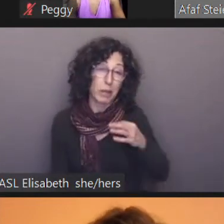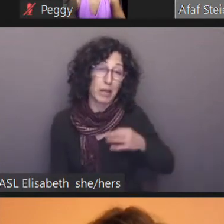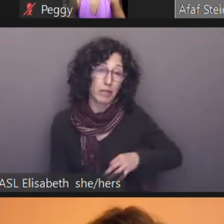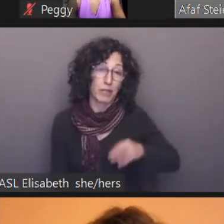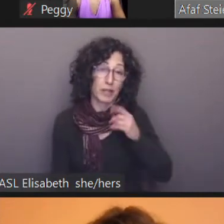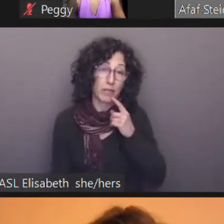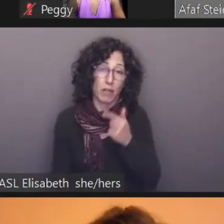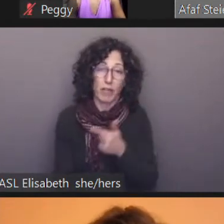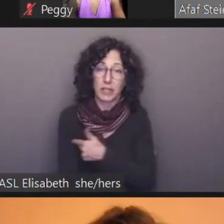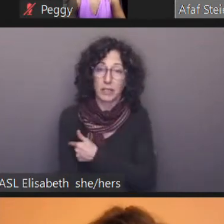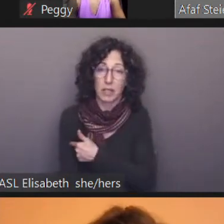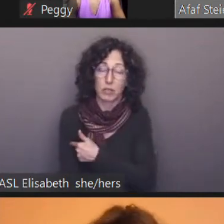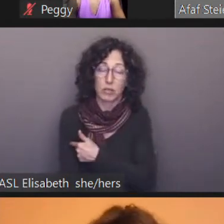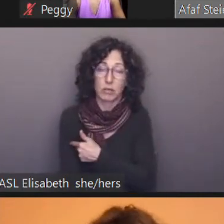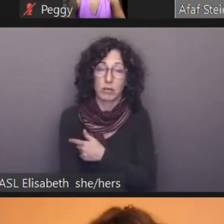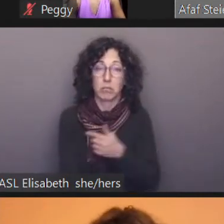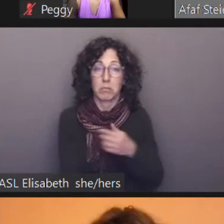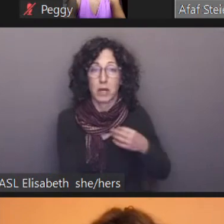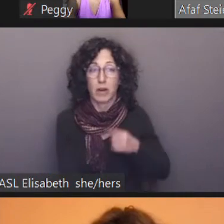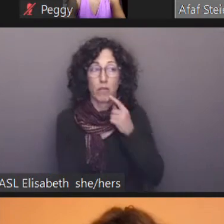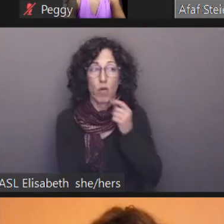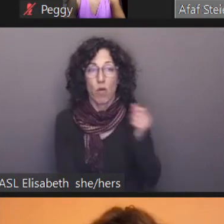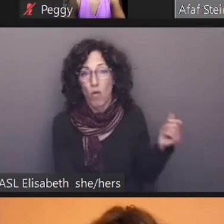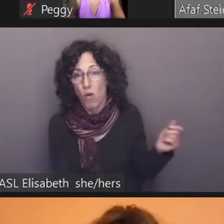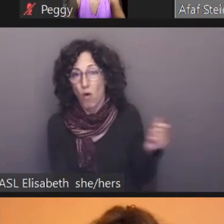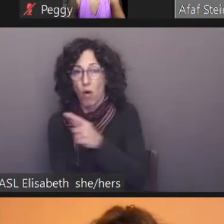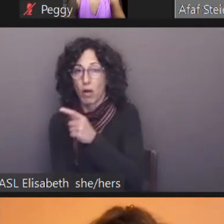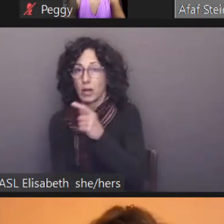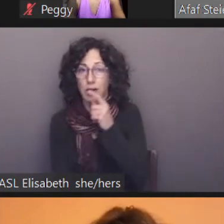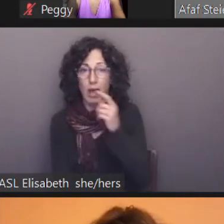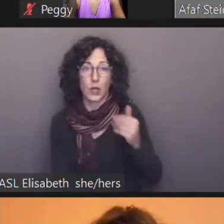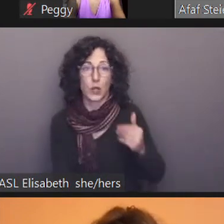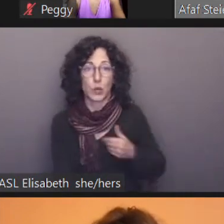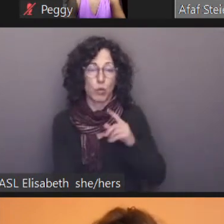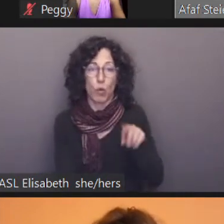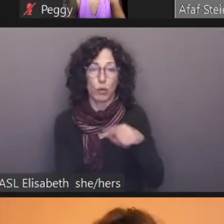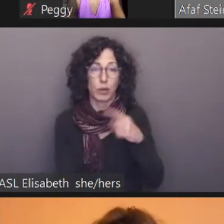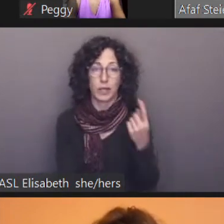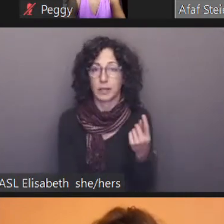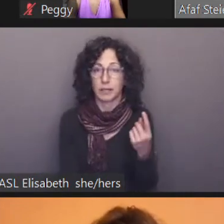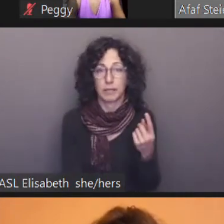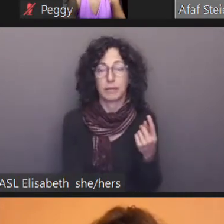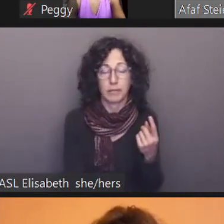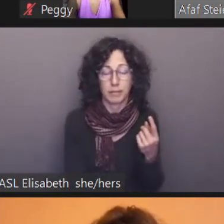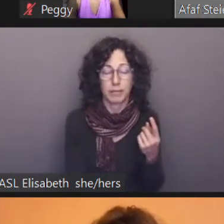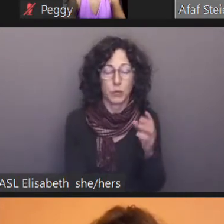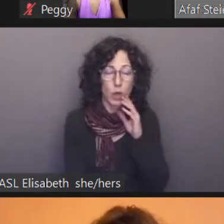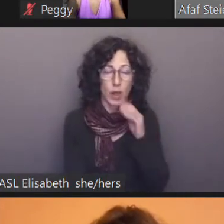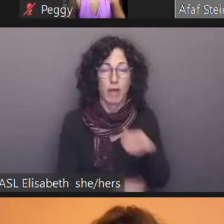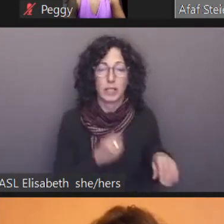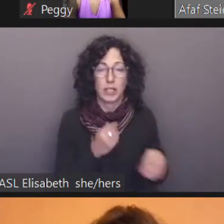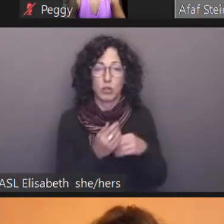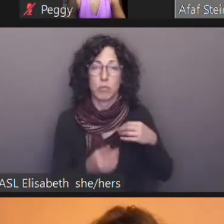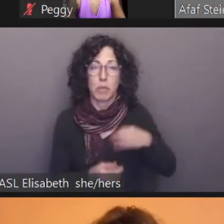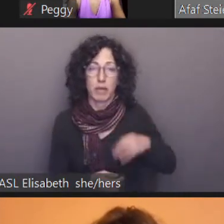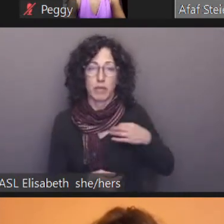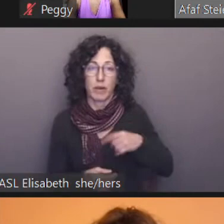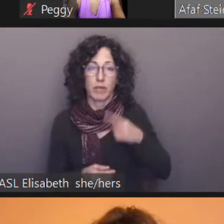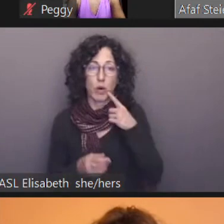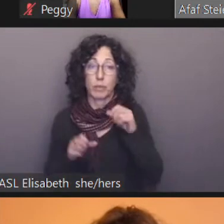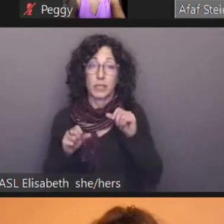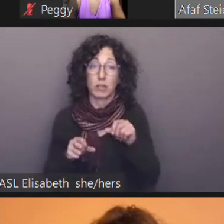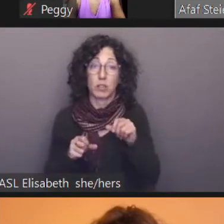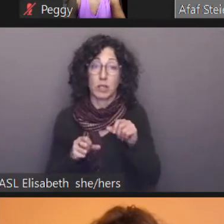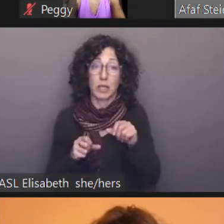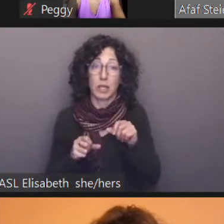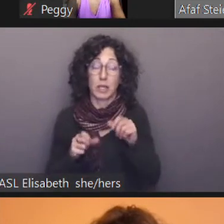vaccinated for all of us, not just the youth, but the youth will have that additional benefit of being able to potentially remove masks